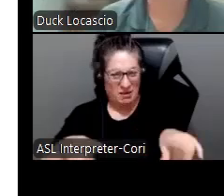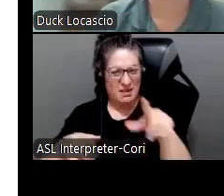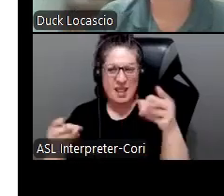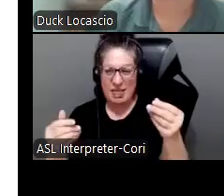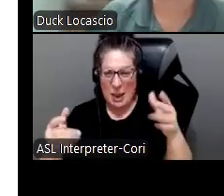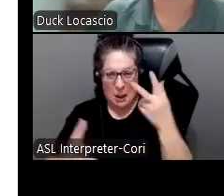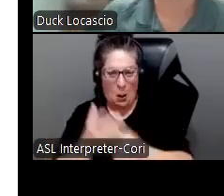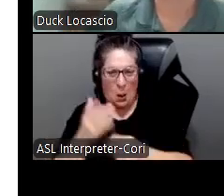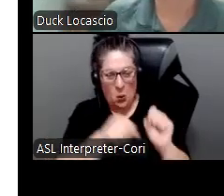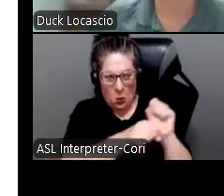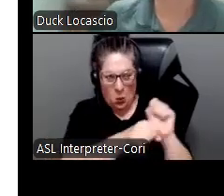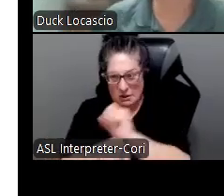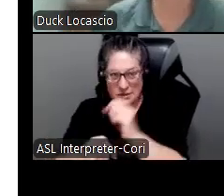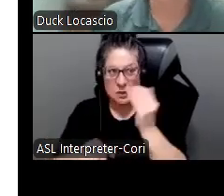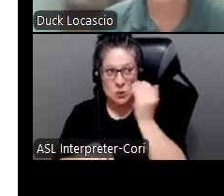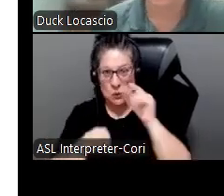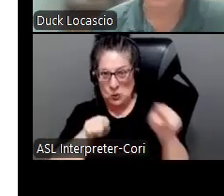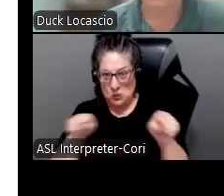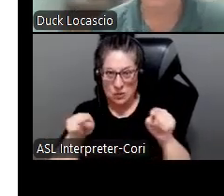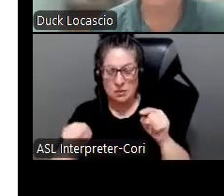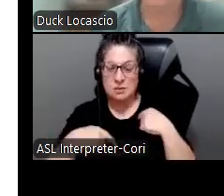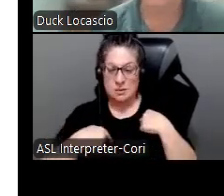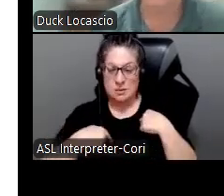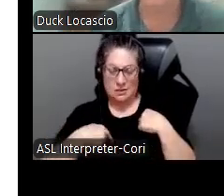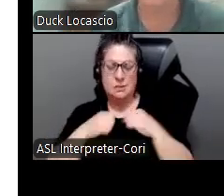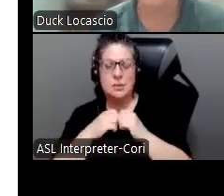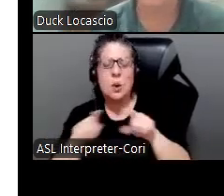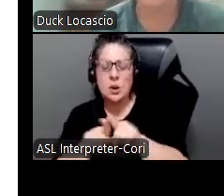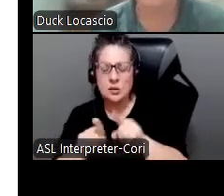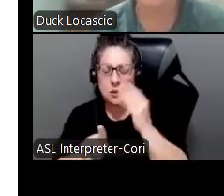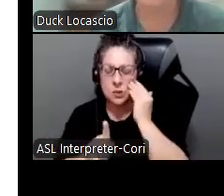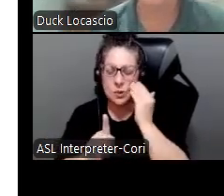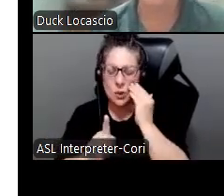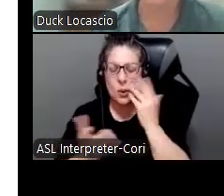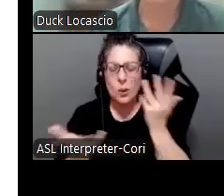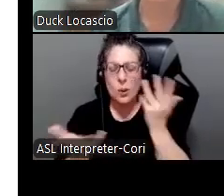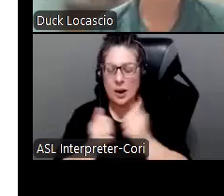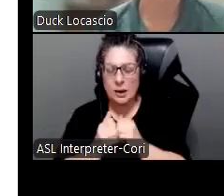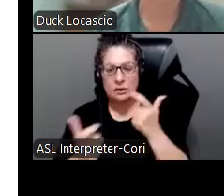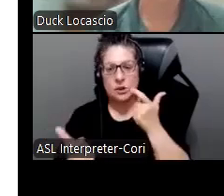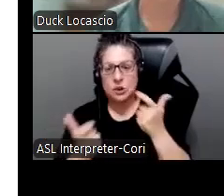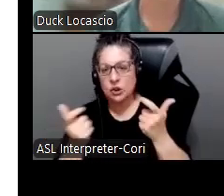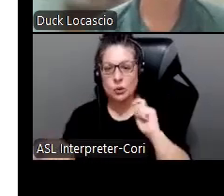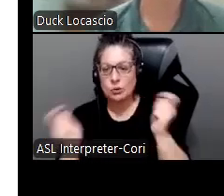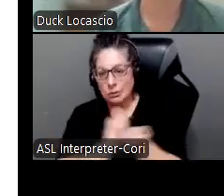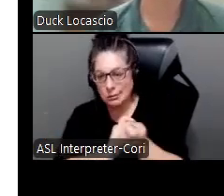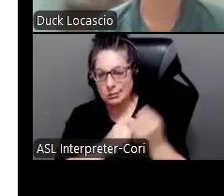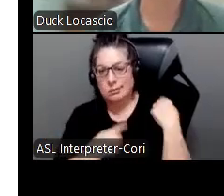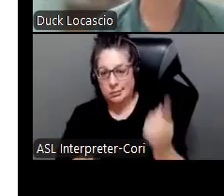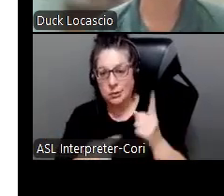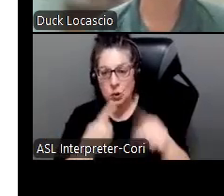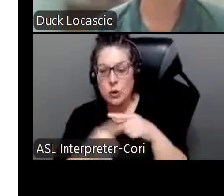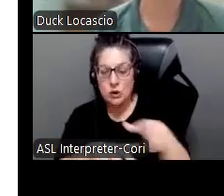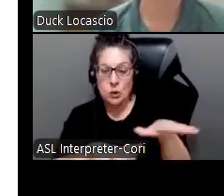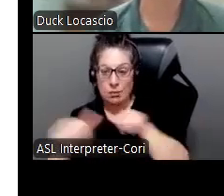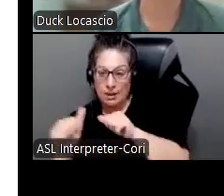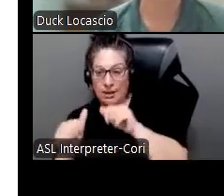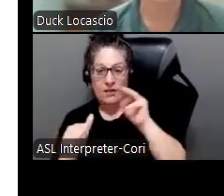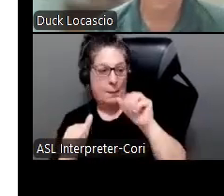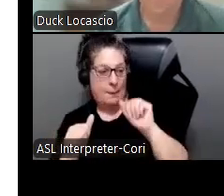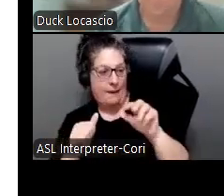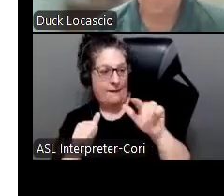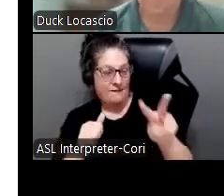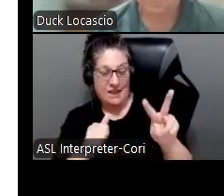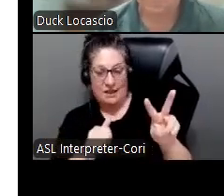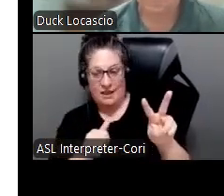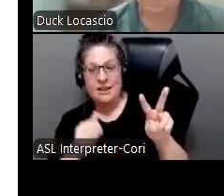working on. And then very familiar with the fact that there's a huge change when you leave the MAV